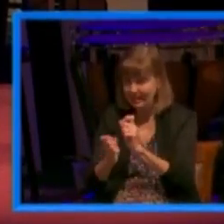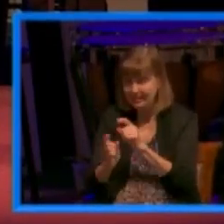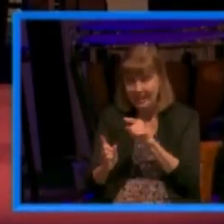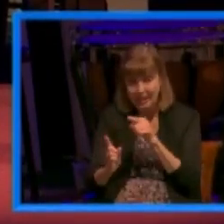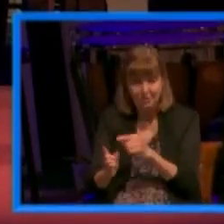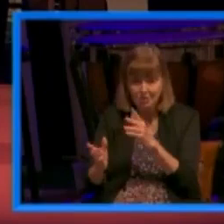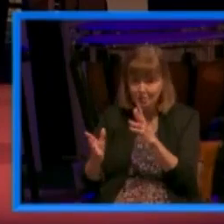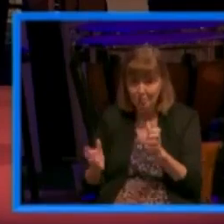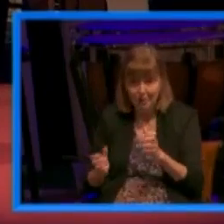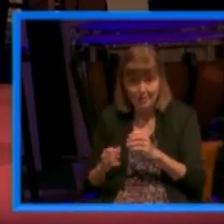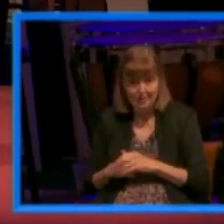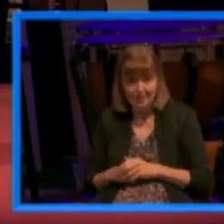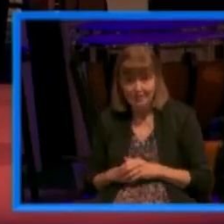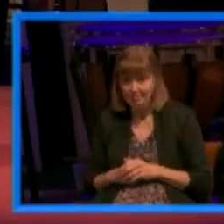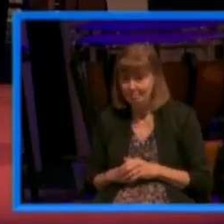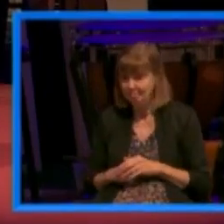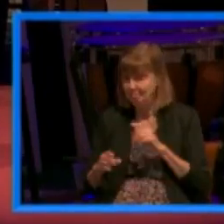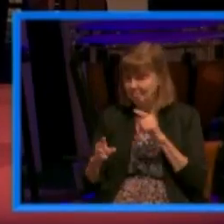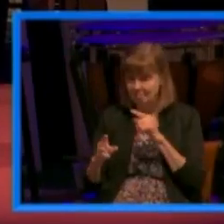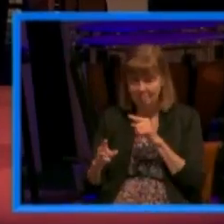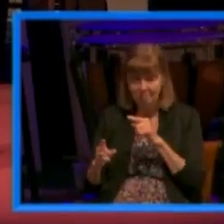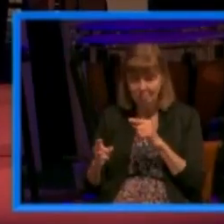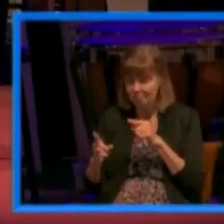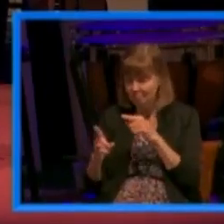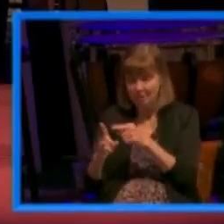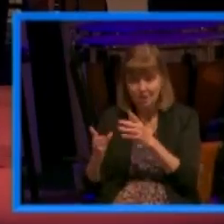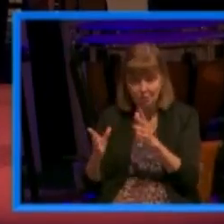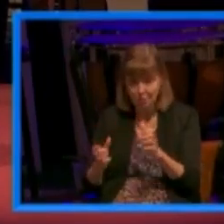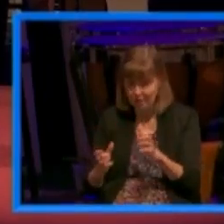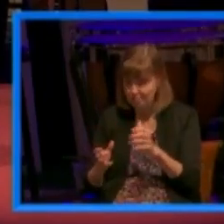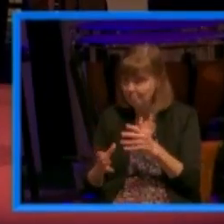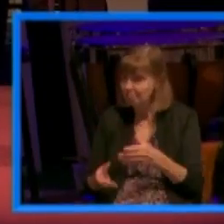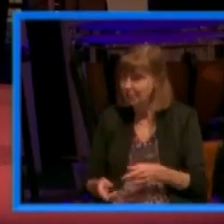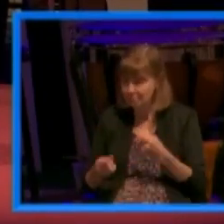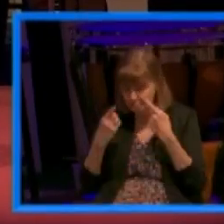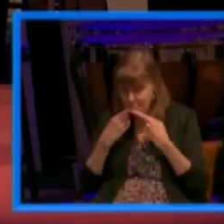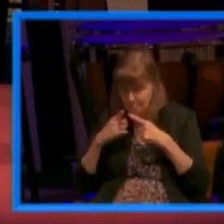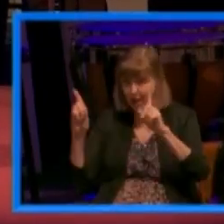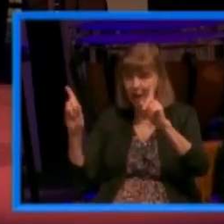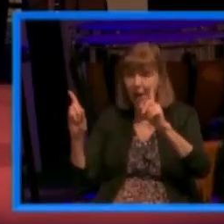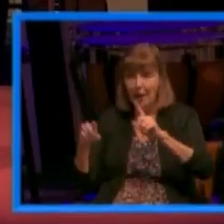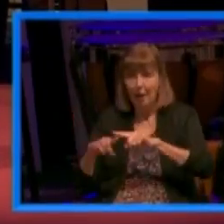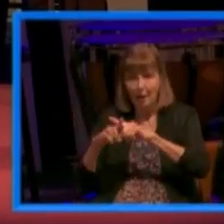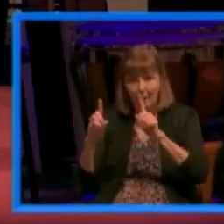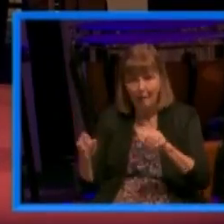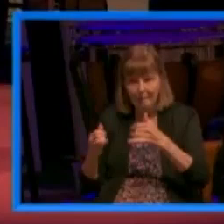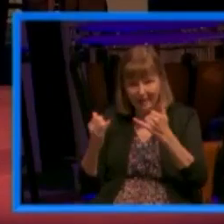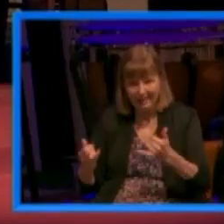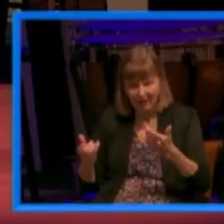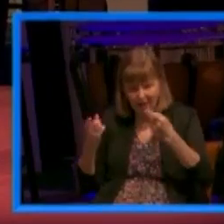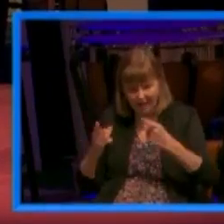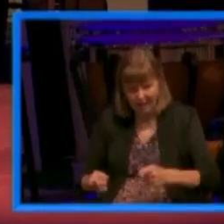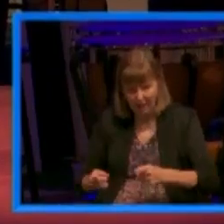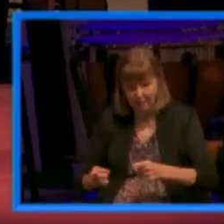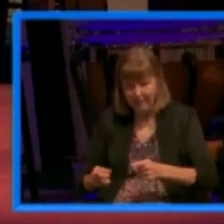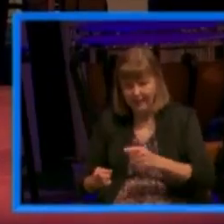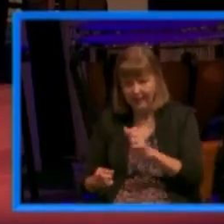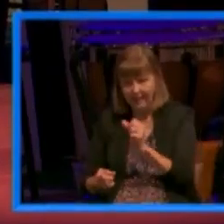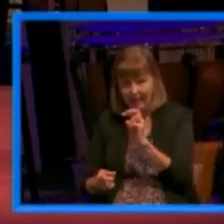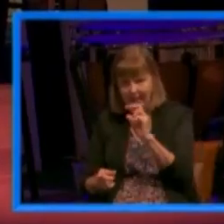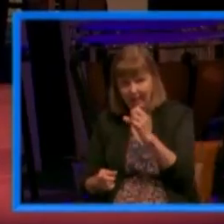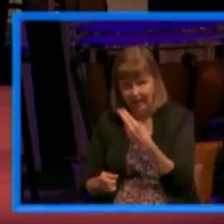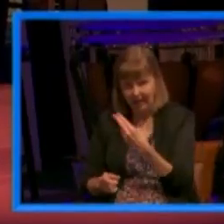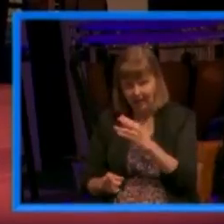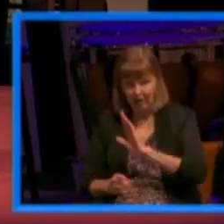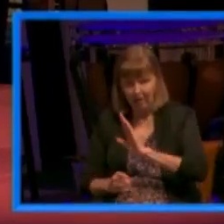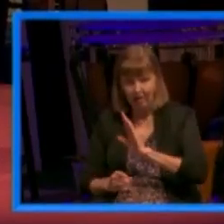wanted, she got exactly what she wanted, and now it's falling apart. So what happens? Sarah's servant, Hagar, becomes pregnant. She begins